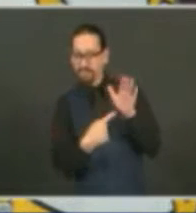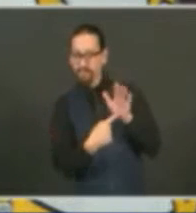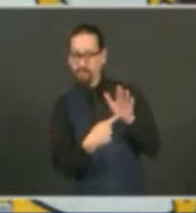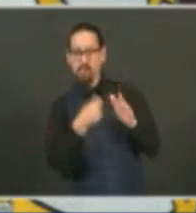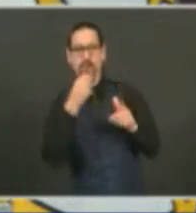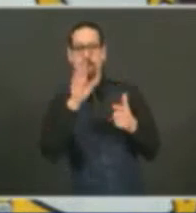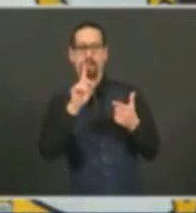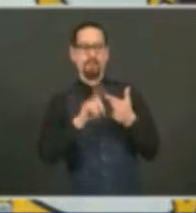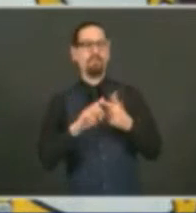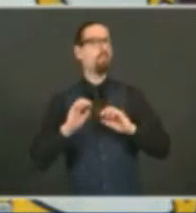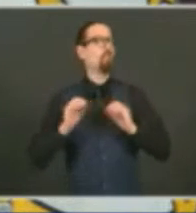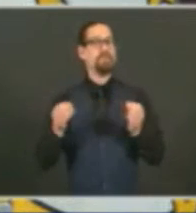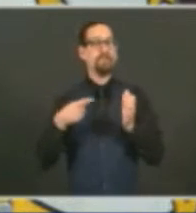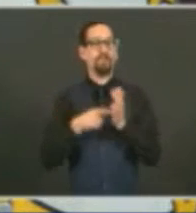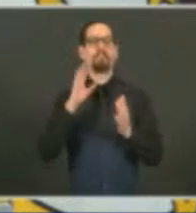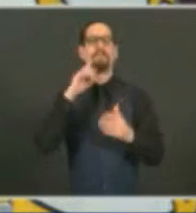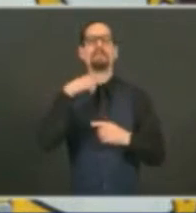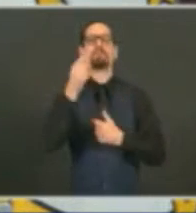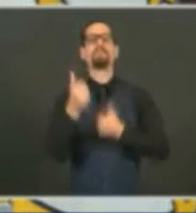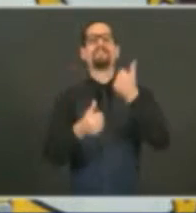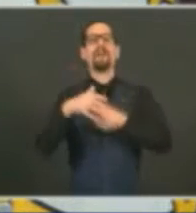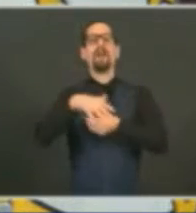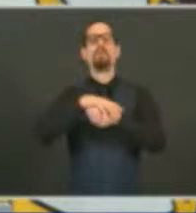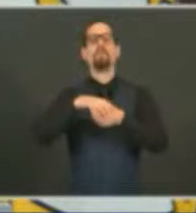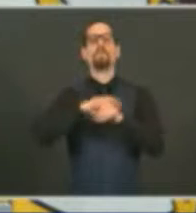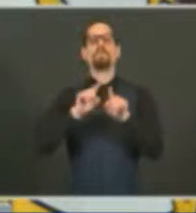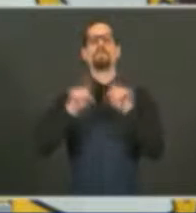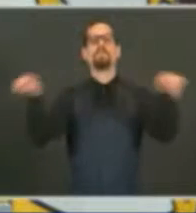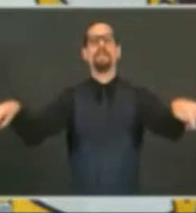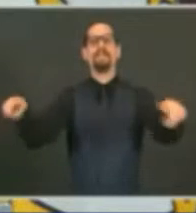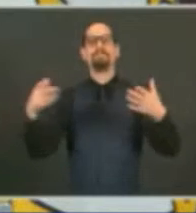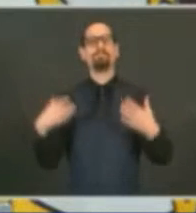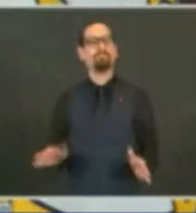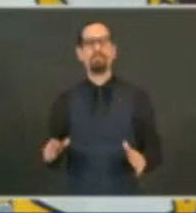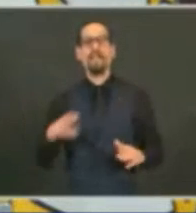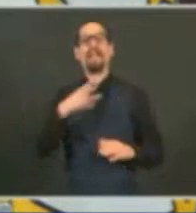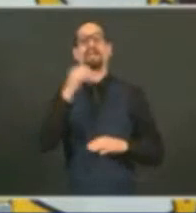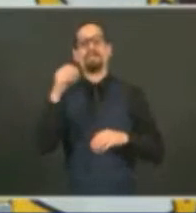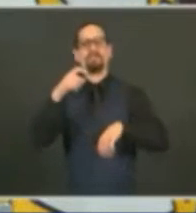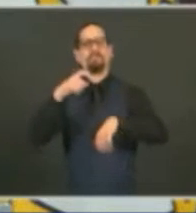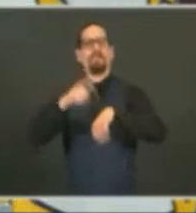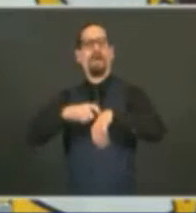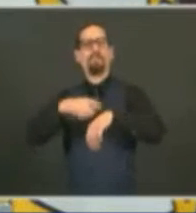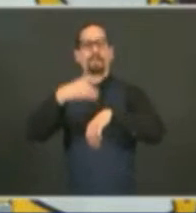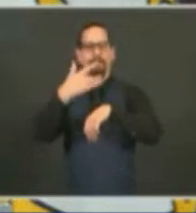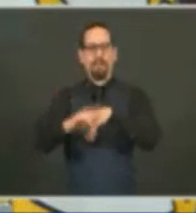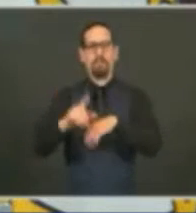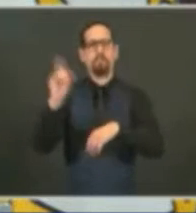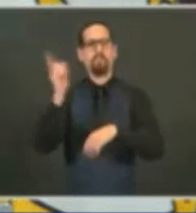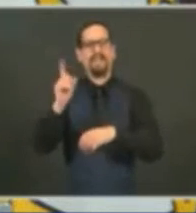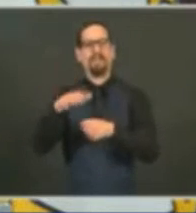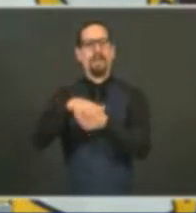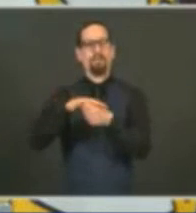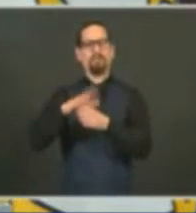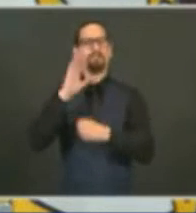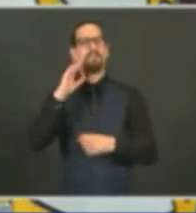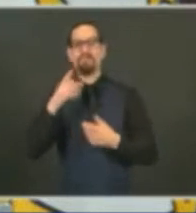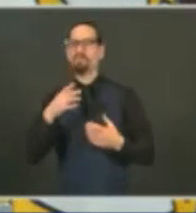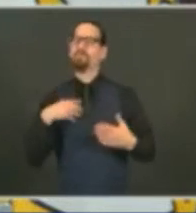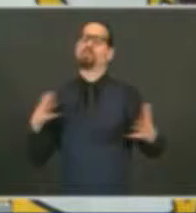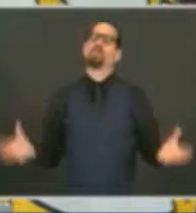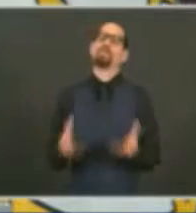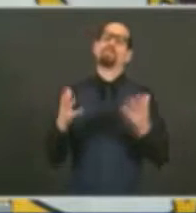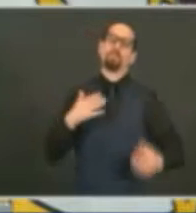have a lot of capacity. So I'm asking you, everybody, please go get tested if you haven't. And by the way, we're going to keep